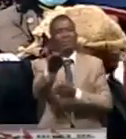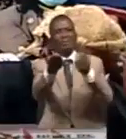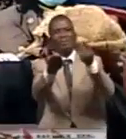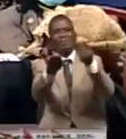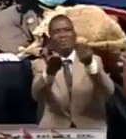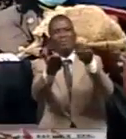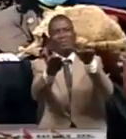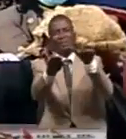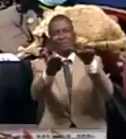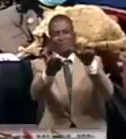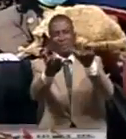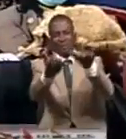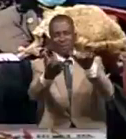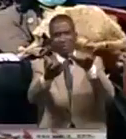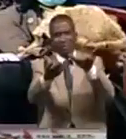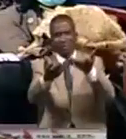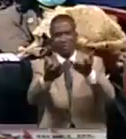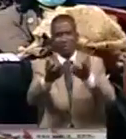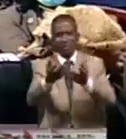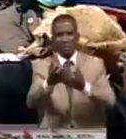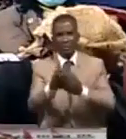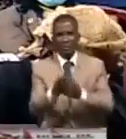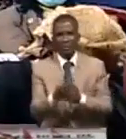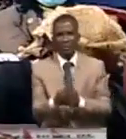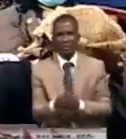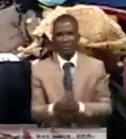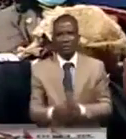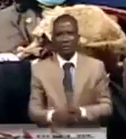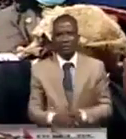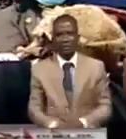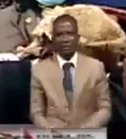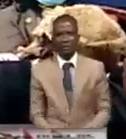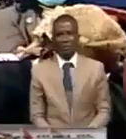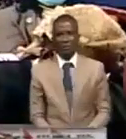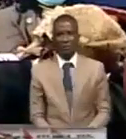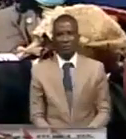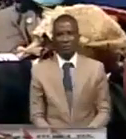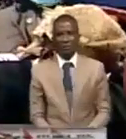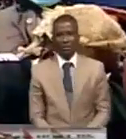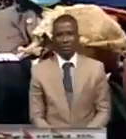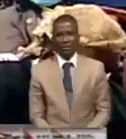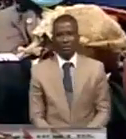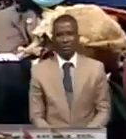my Lord, I'm sorry. Yes, evidence. It is just a statement.